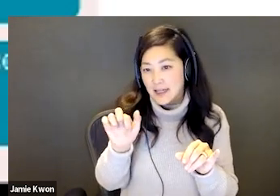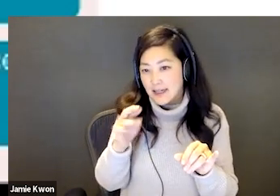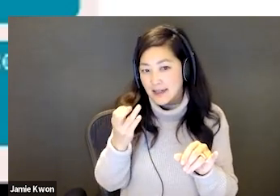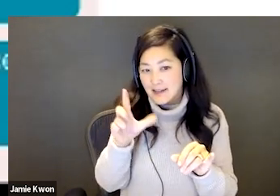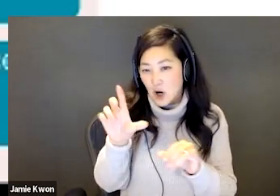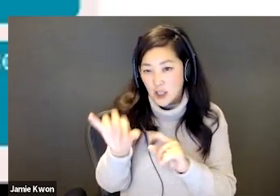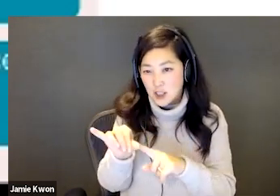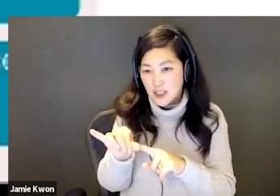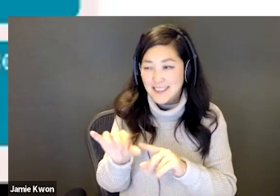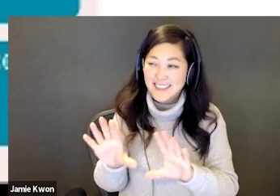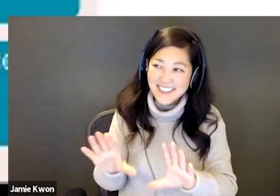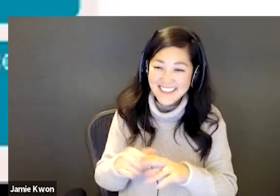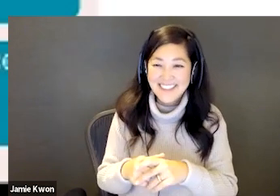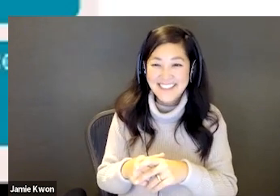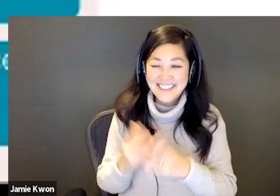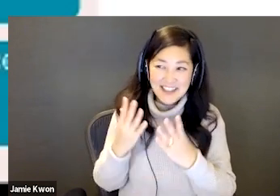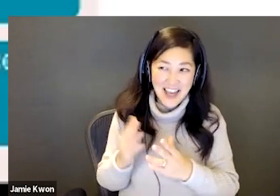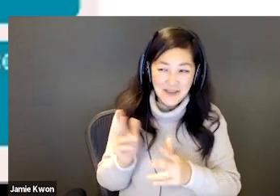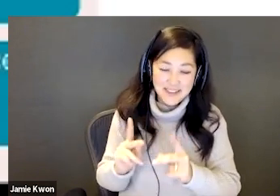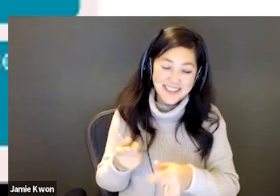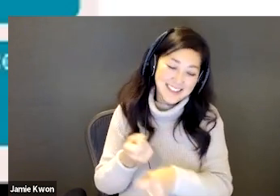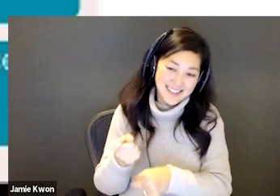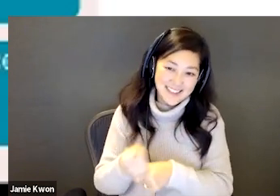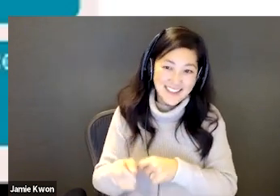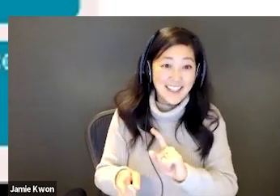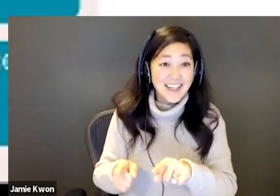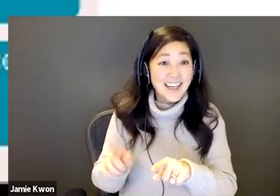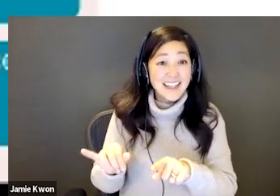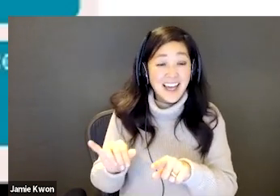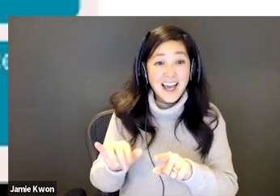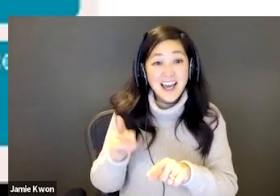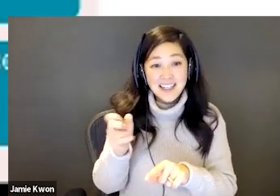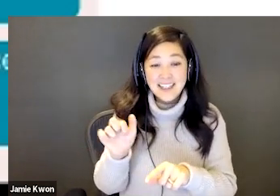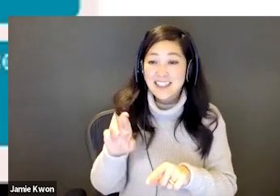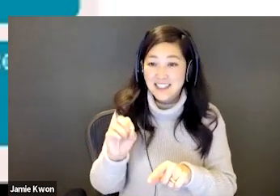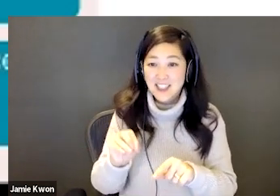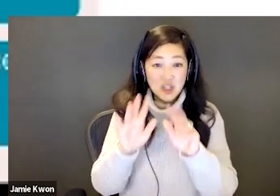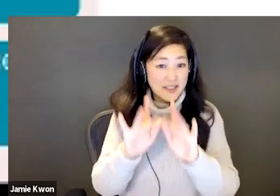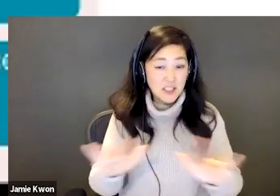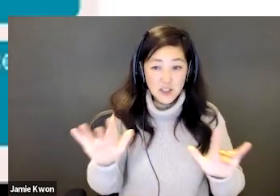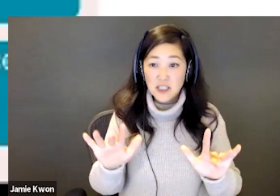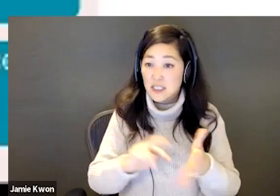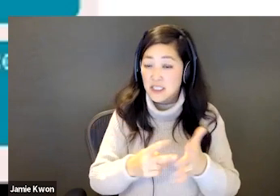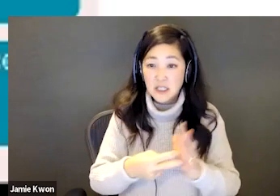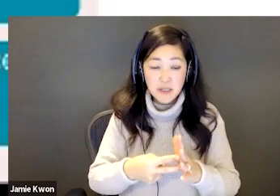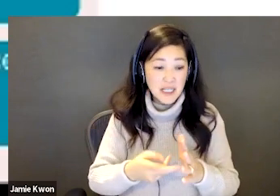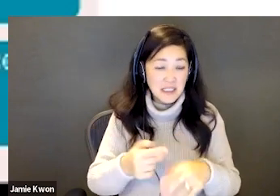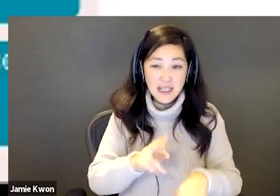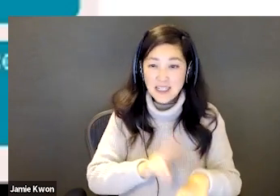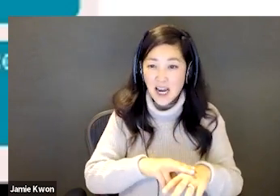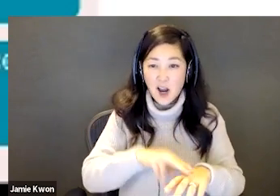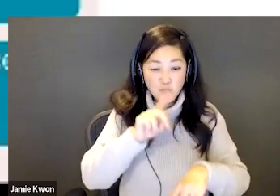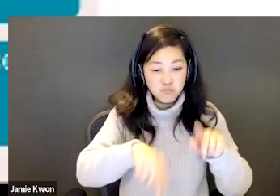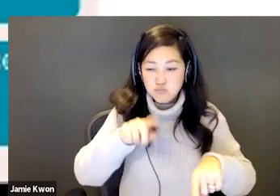those sad folks, okay? Neurodiversity is an umbrella term. It's the natural diversity of human brains. Think about a